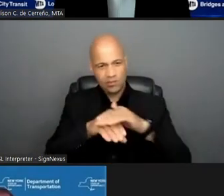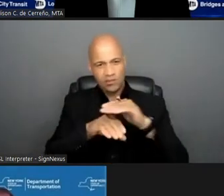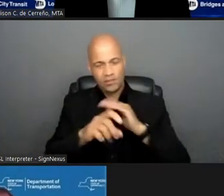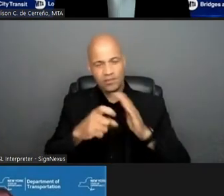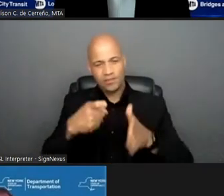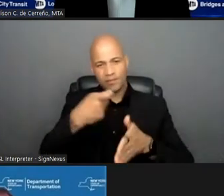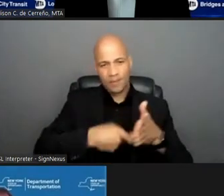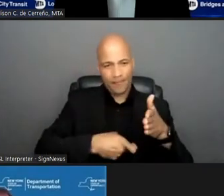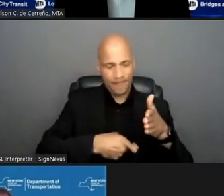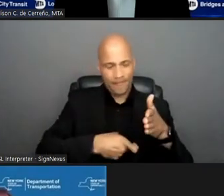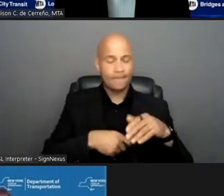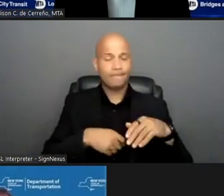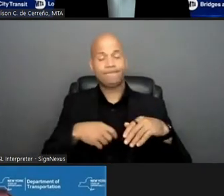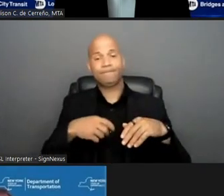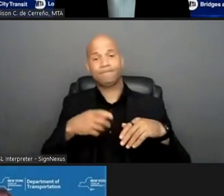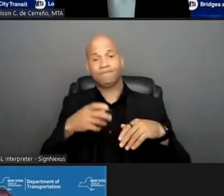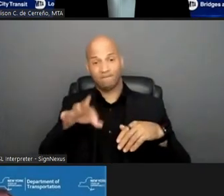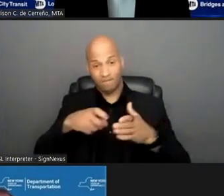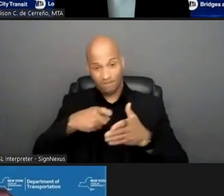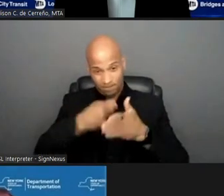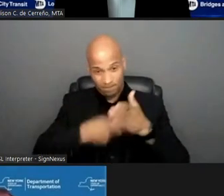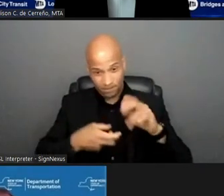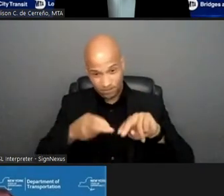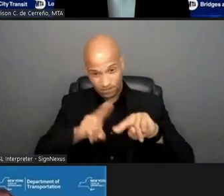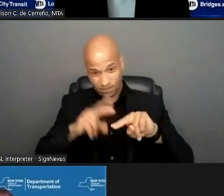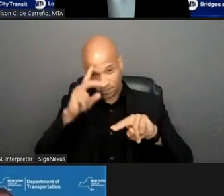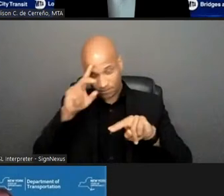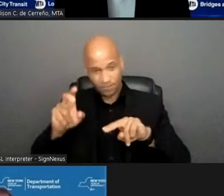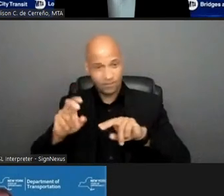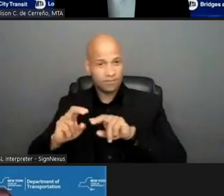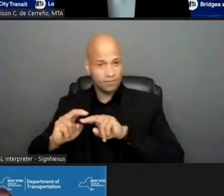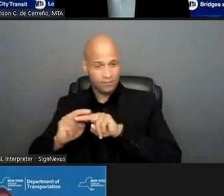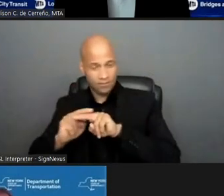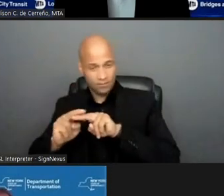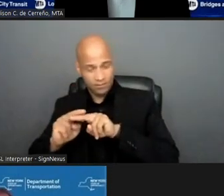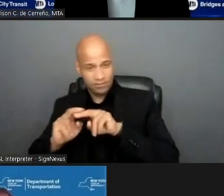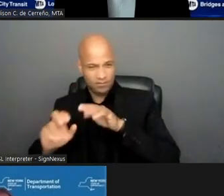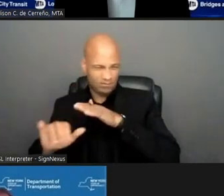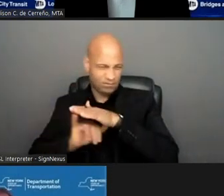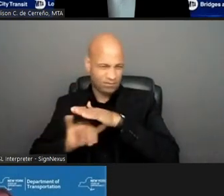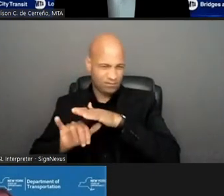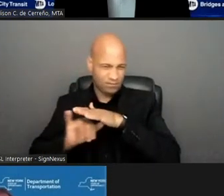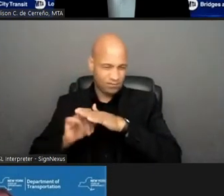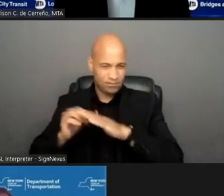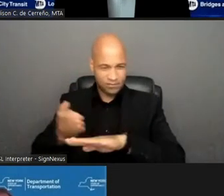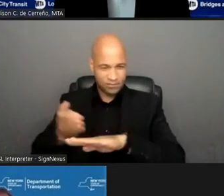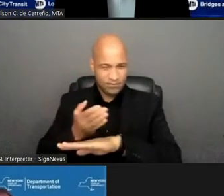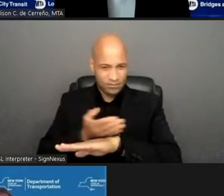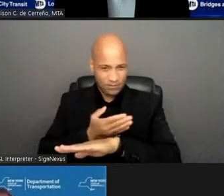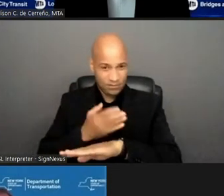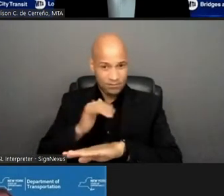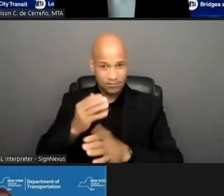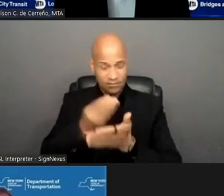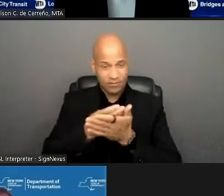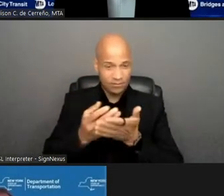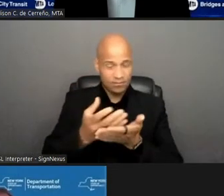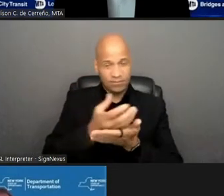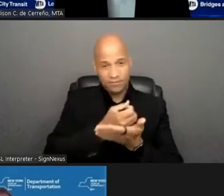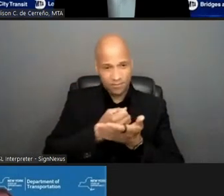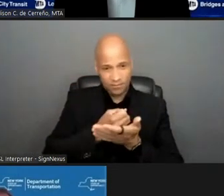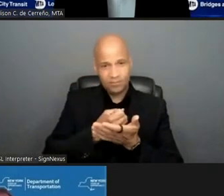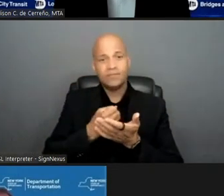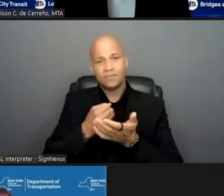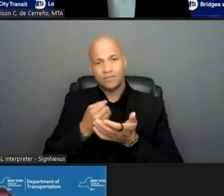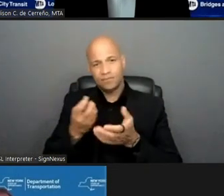congestion surcharge was intended to pay for Subway repairs we recommend that the surcharges Revenue be incorporated into the new